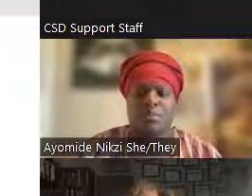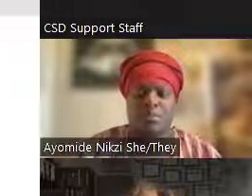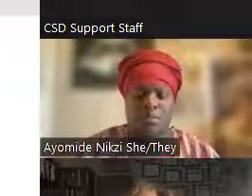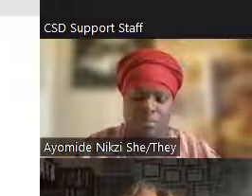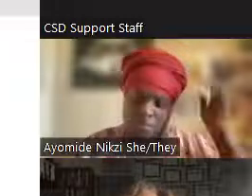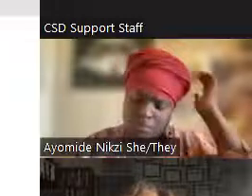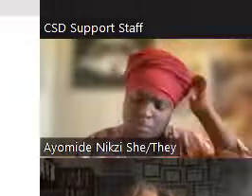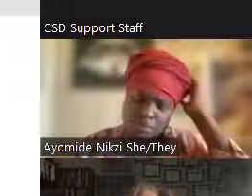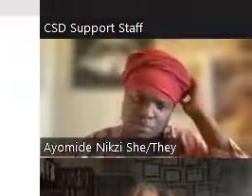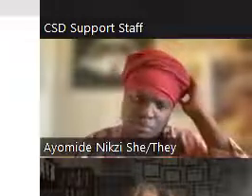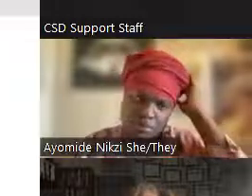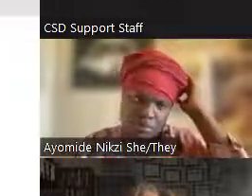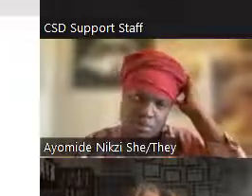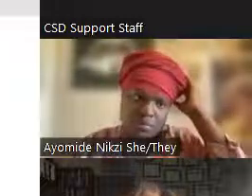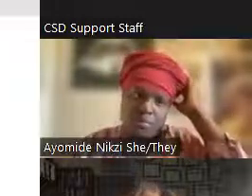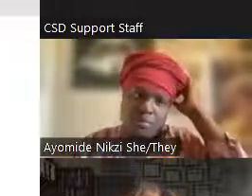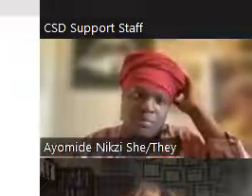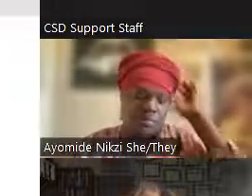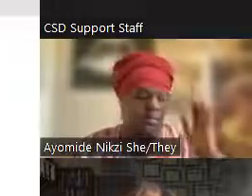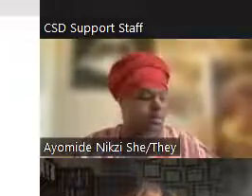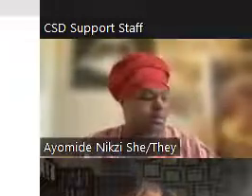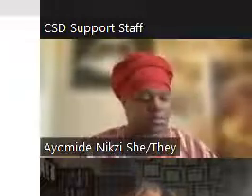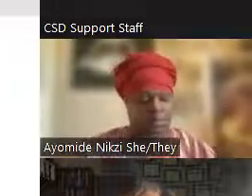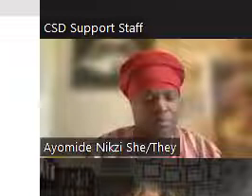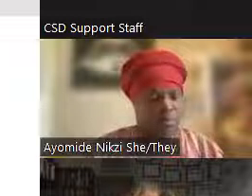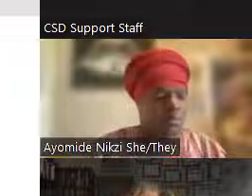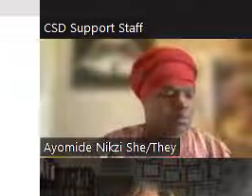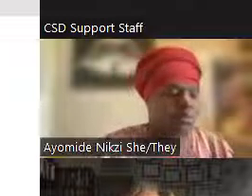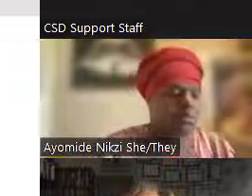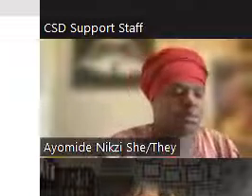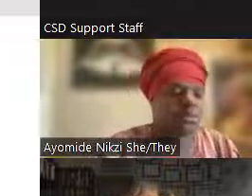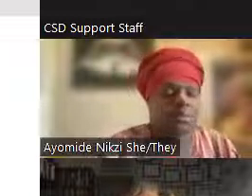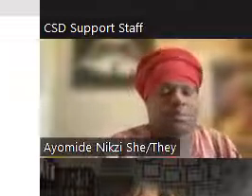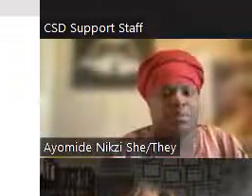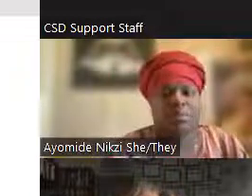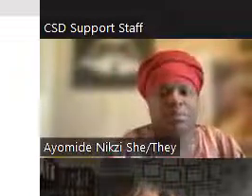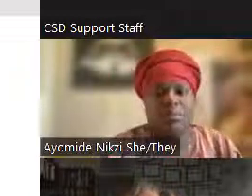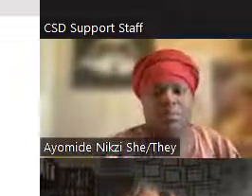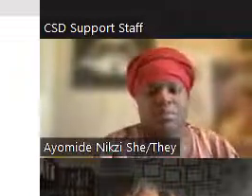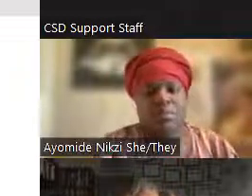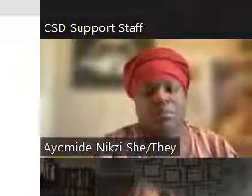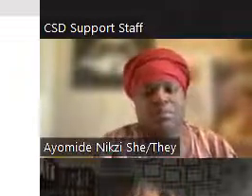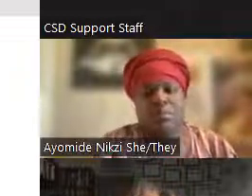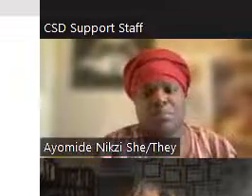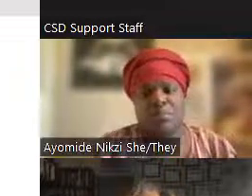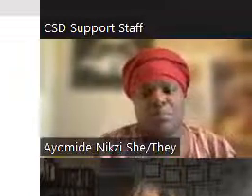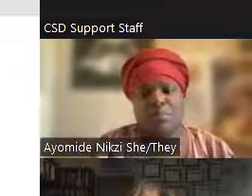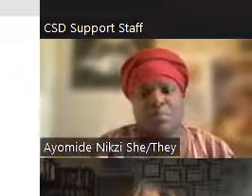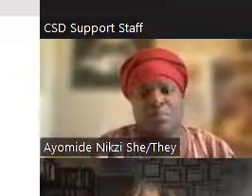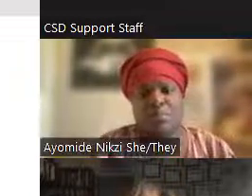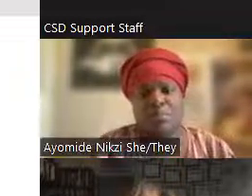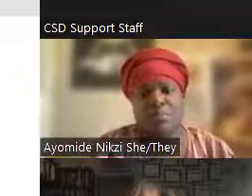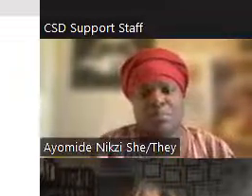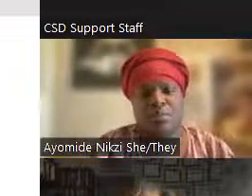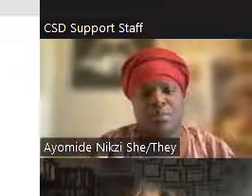The purpose of our land acknowledgement is to center the traditional Native inhabitants of the land upon which